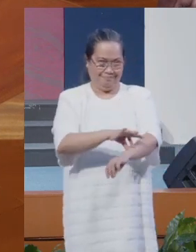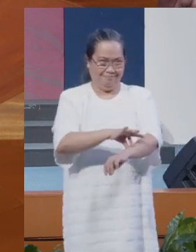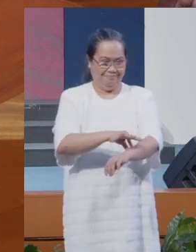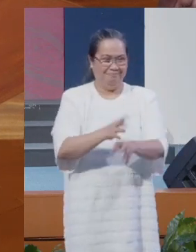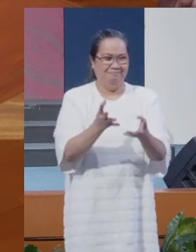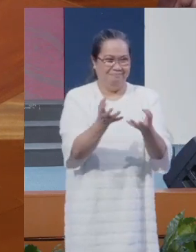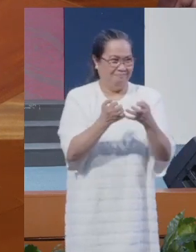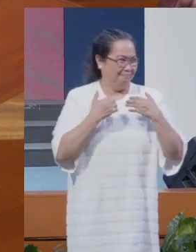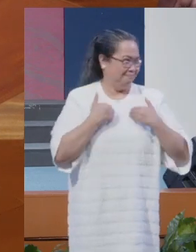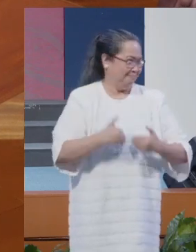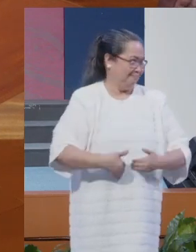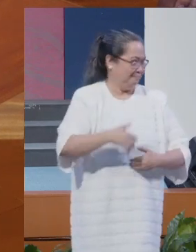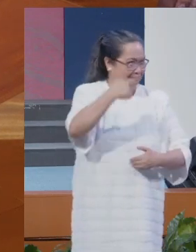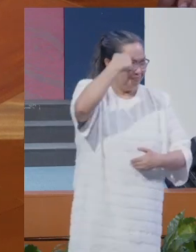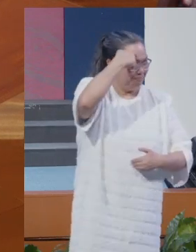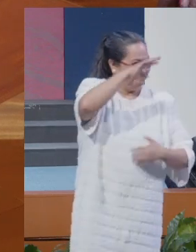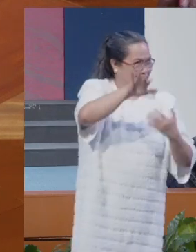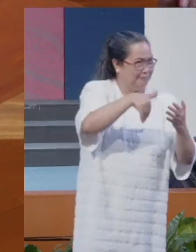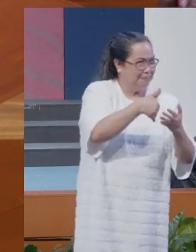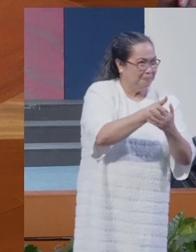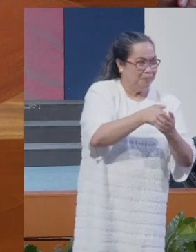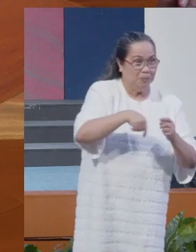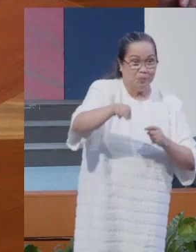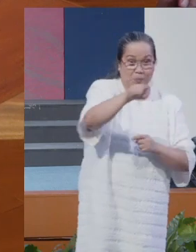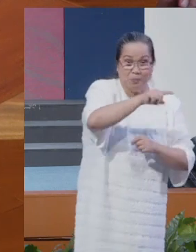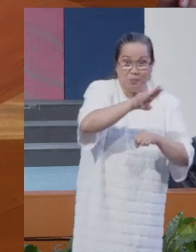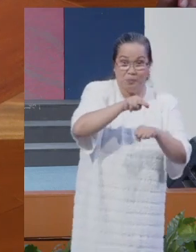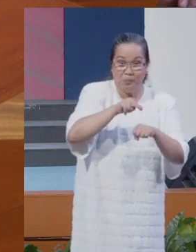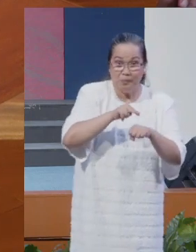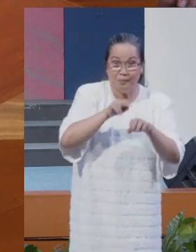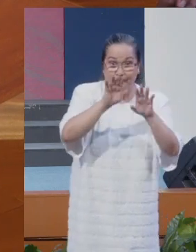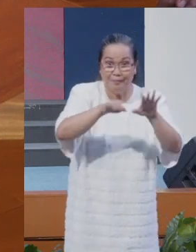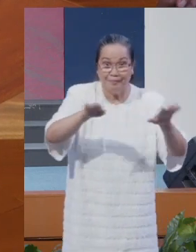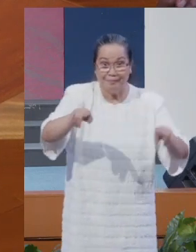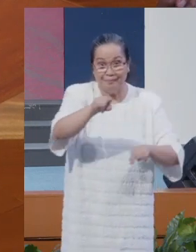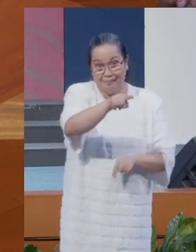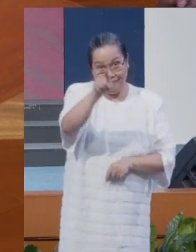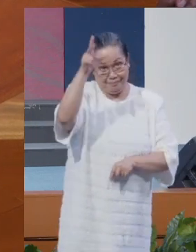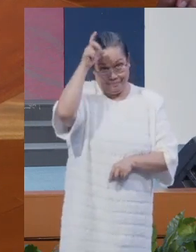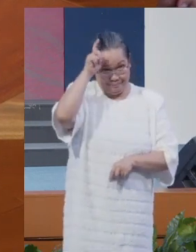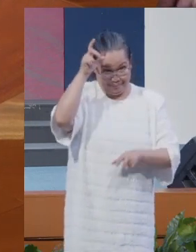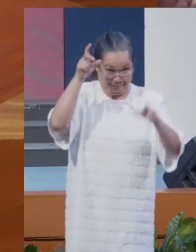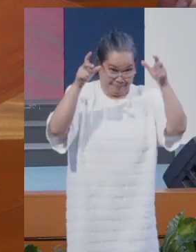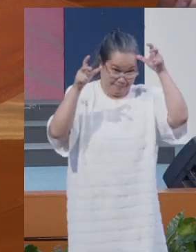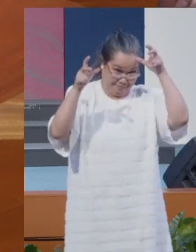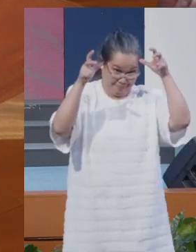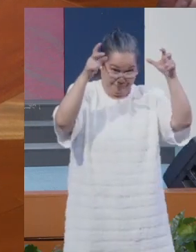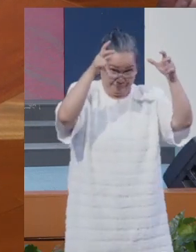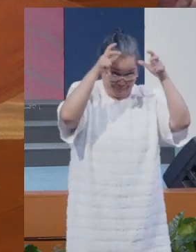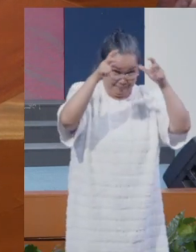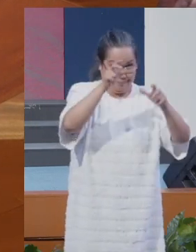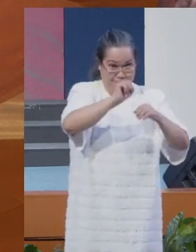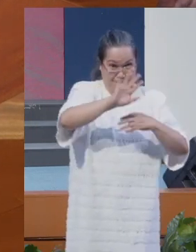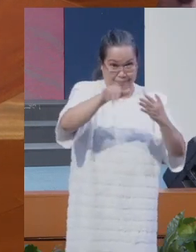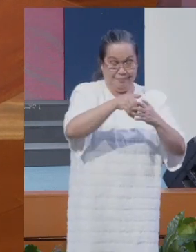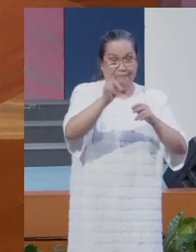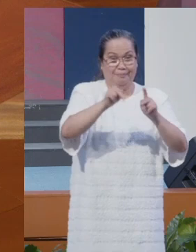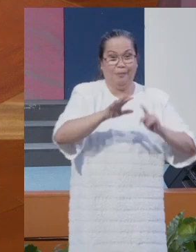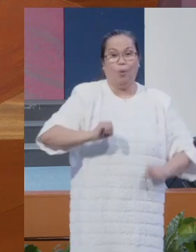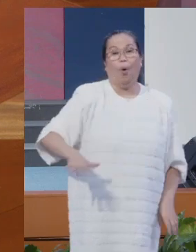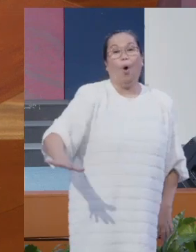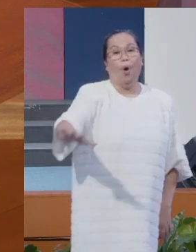body and the mind, and were by nature children of wrath, like the rest of mankind. Lahat po